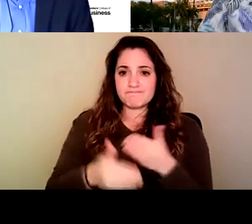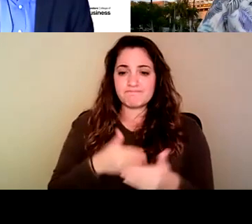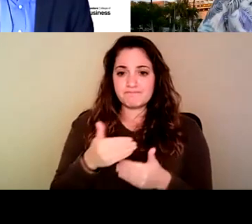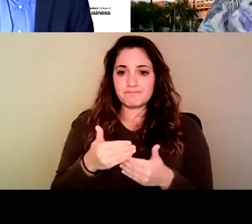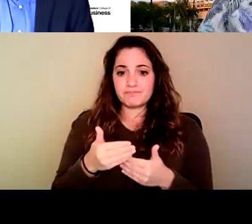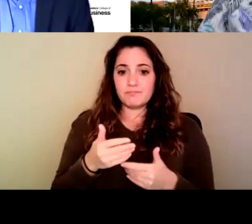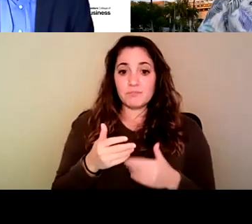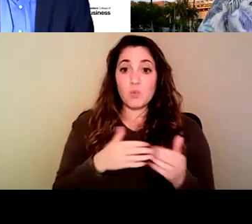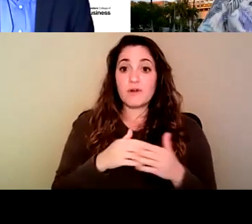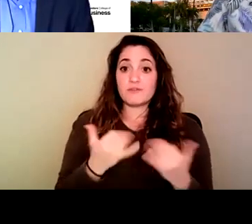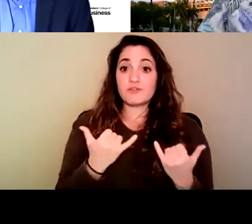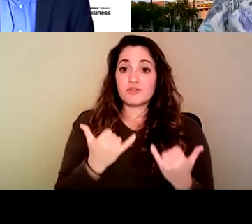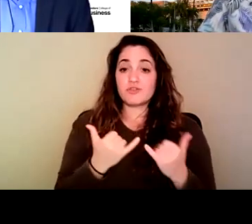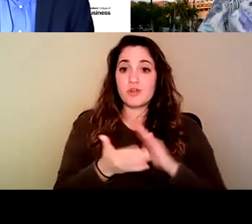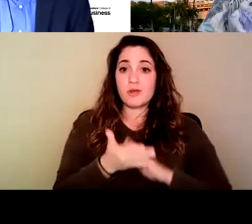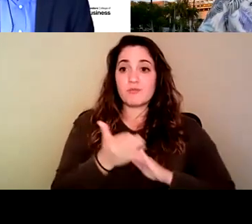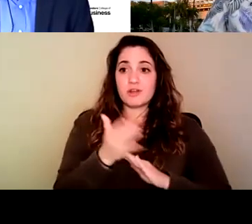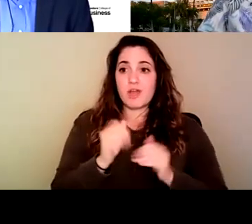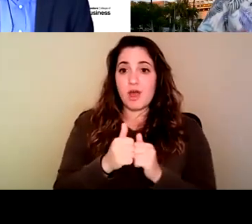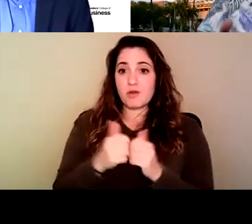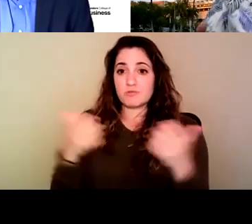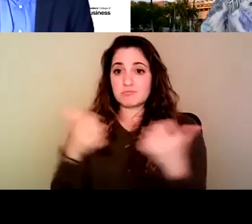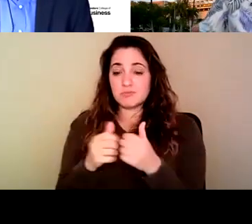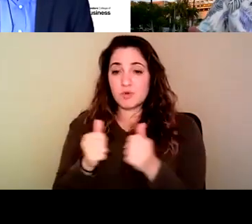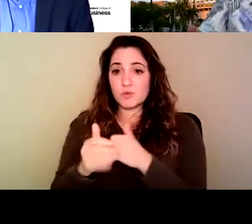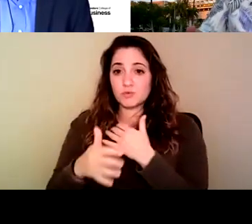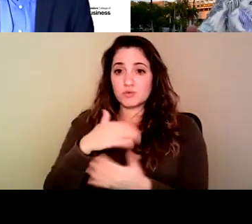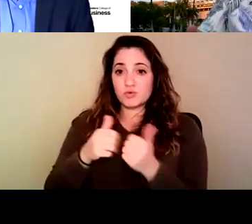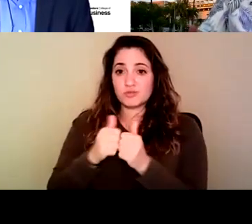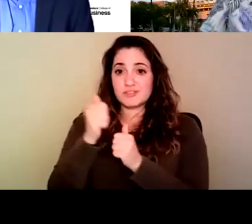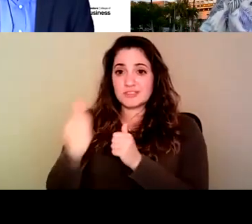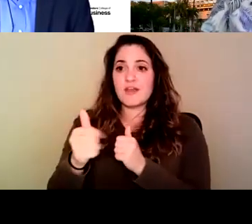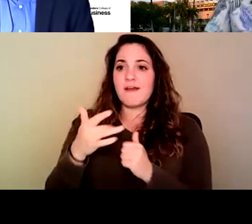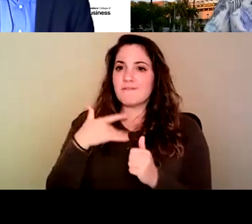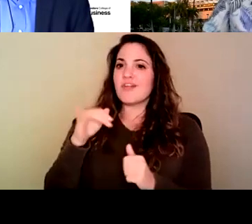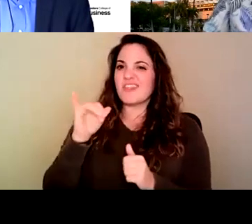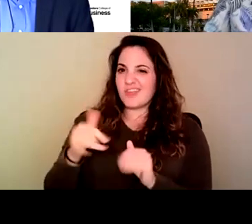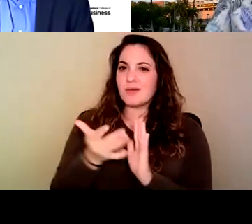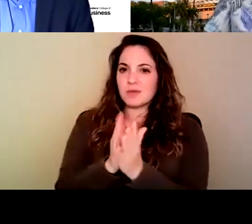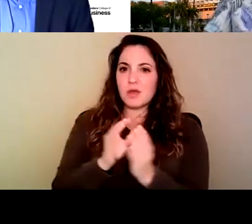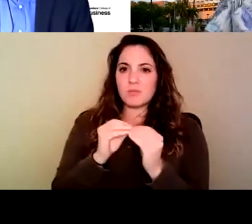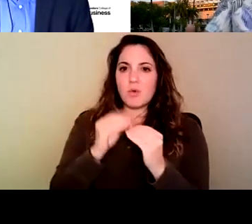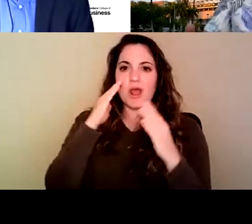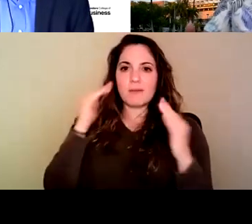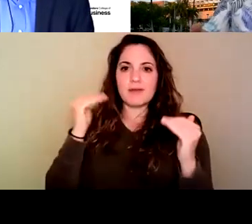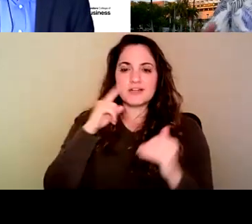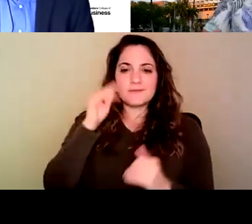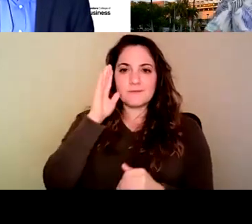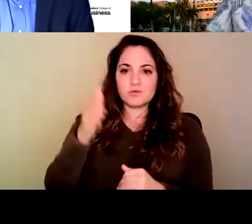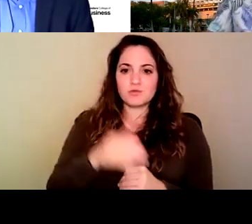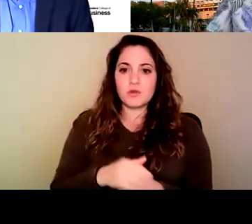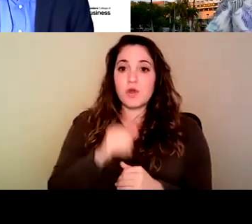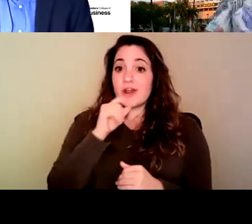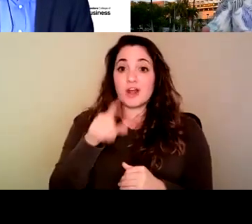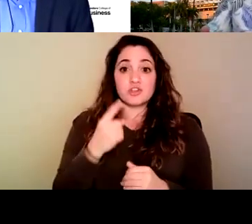existing operations to comply with that, I think that's going to go forward as an expectation in the future. So not only for